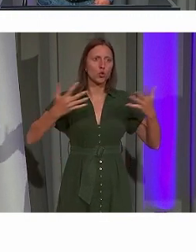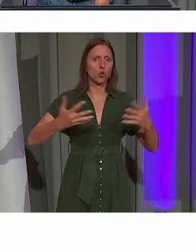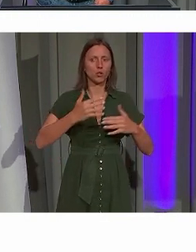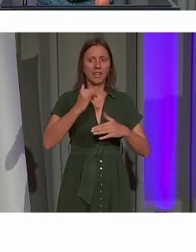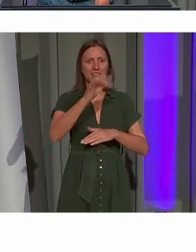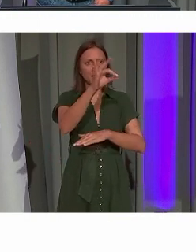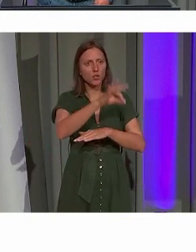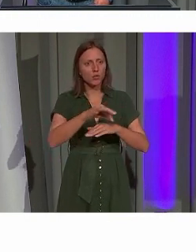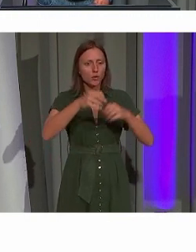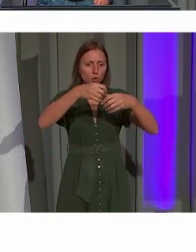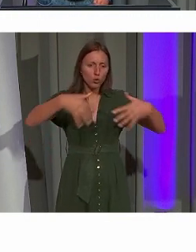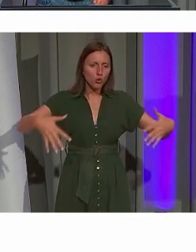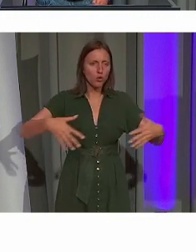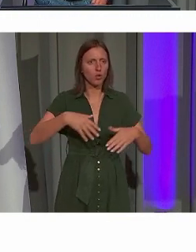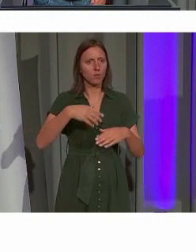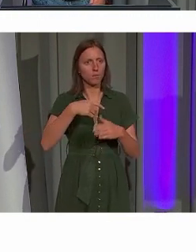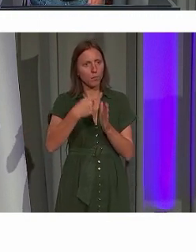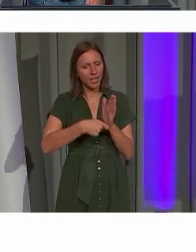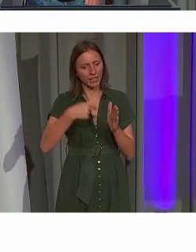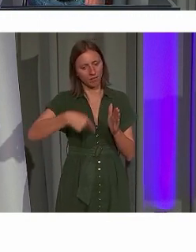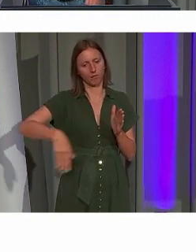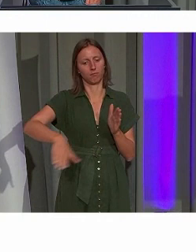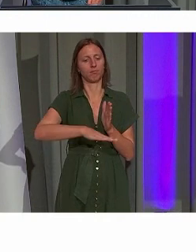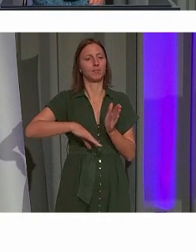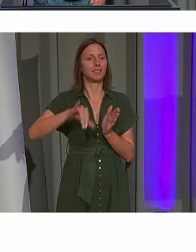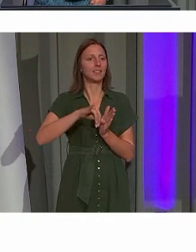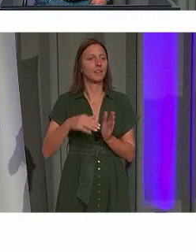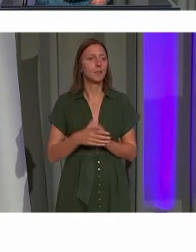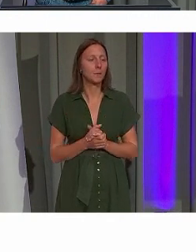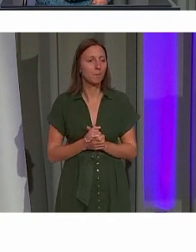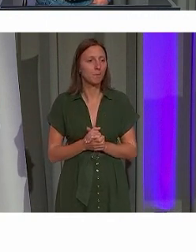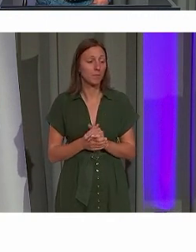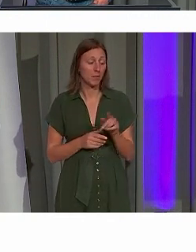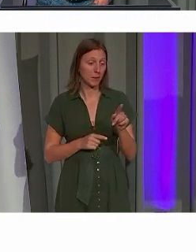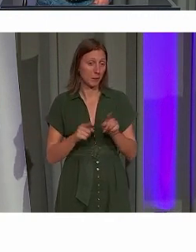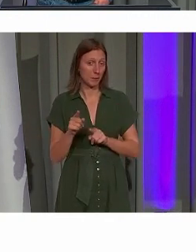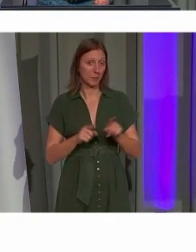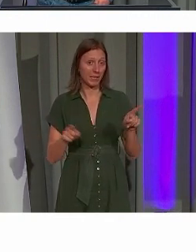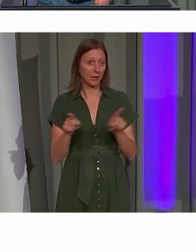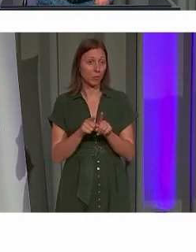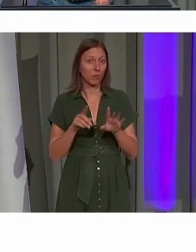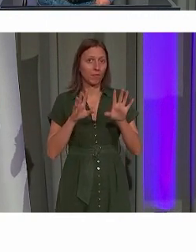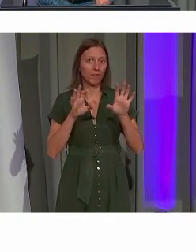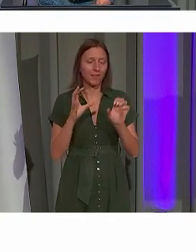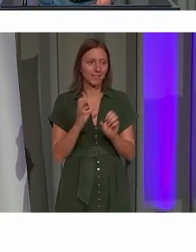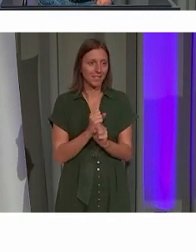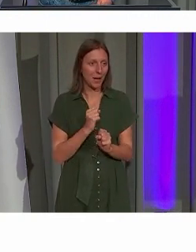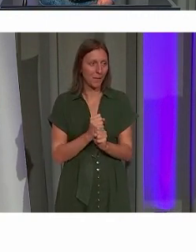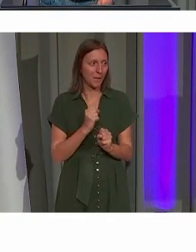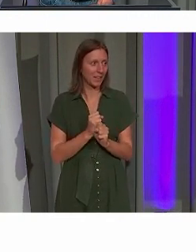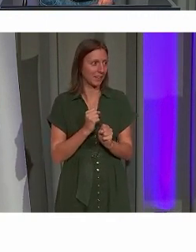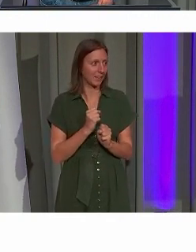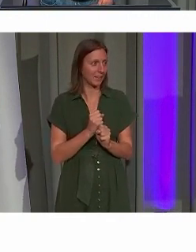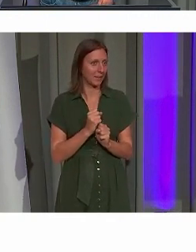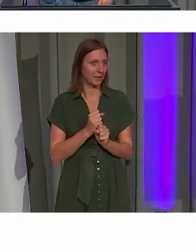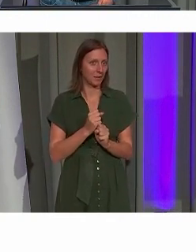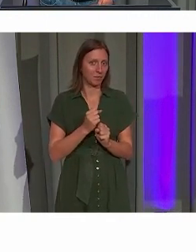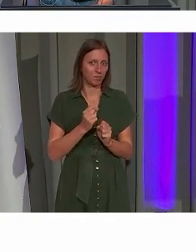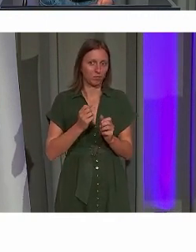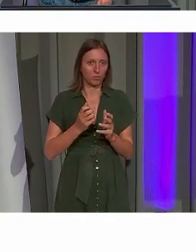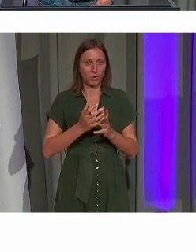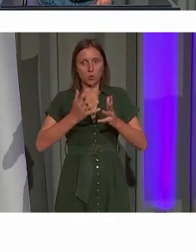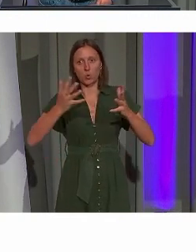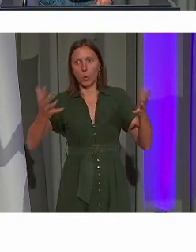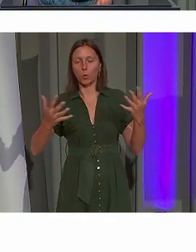the mobility project. I work on the infrastructure projects in our city. I often collaborate